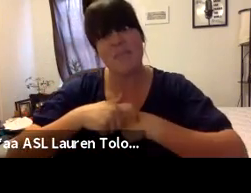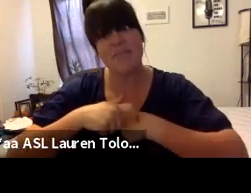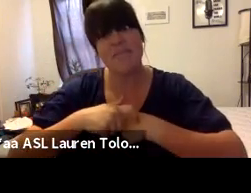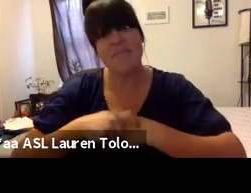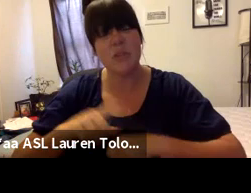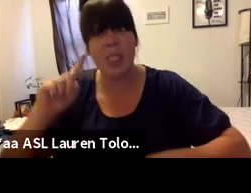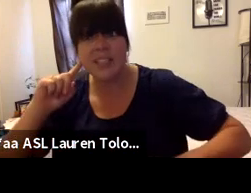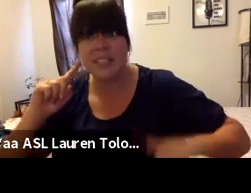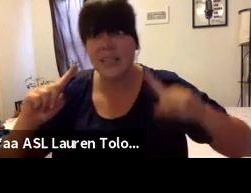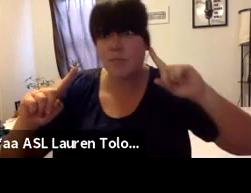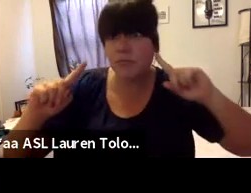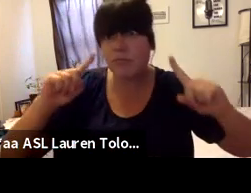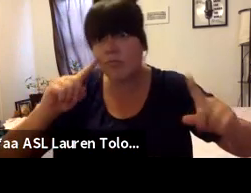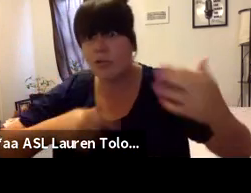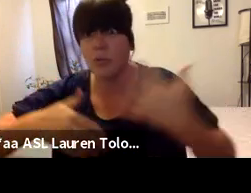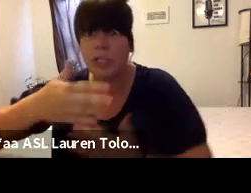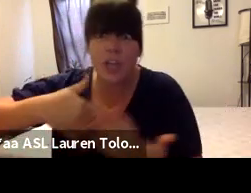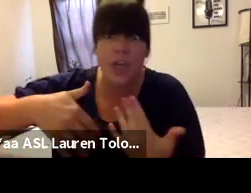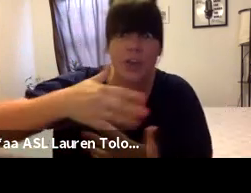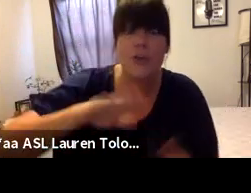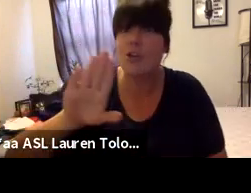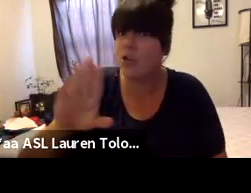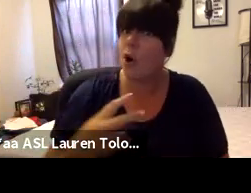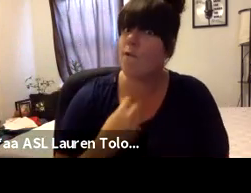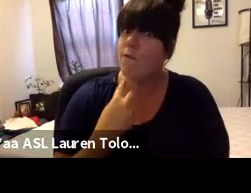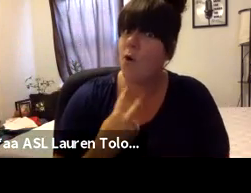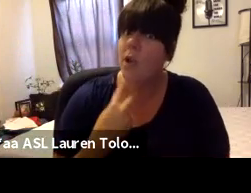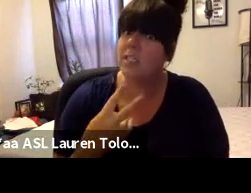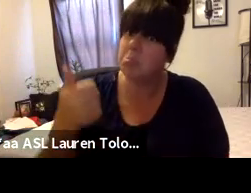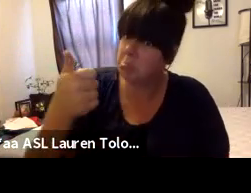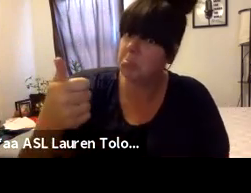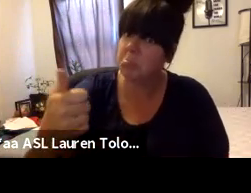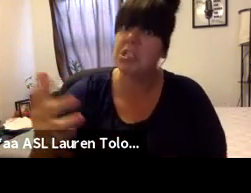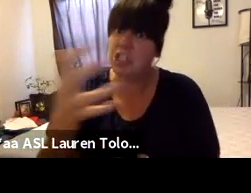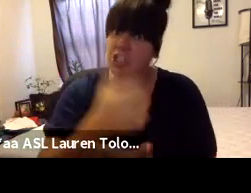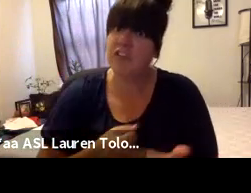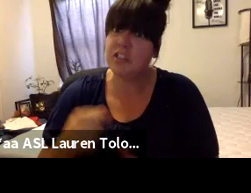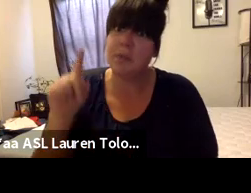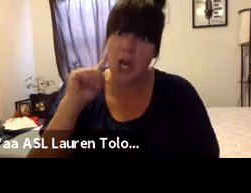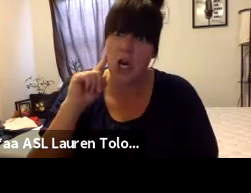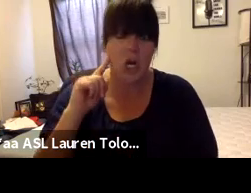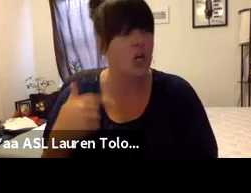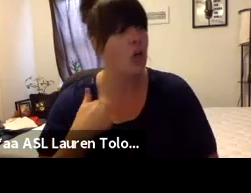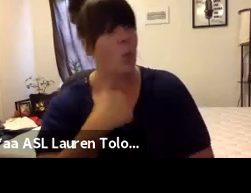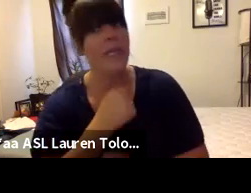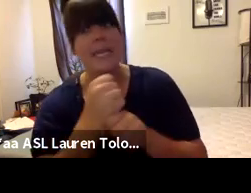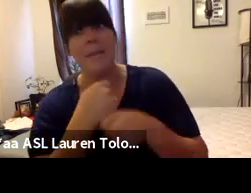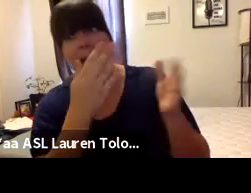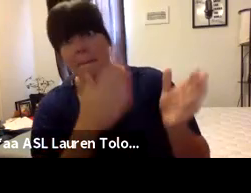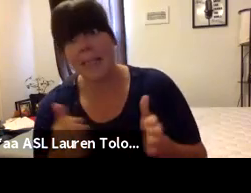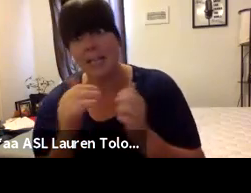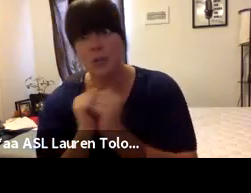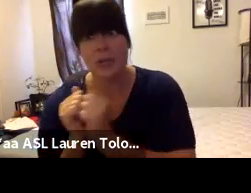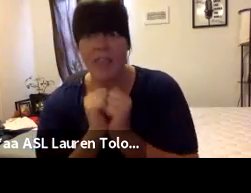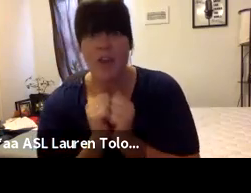care for, that everybody's voice deserves to be heard, and that we can have a plan and we can change our minds about that plan if